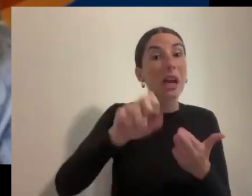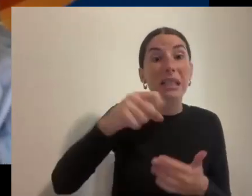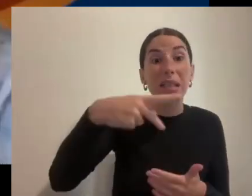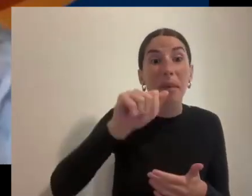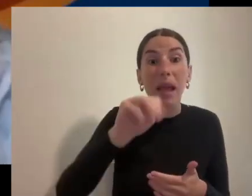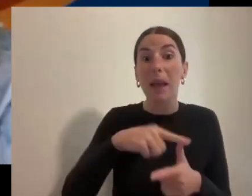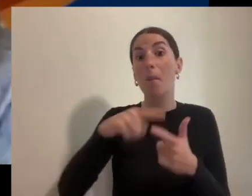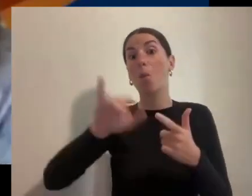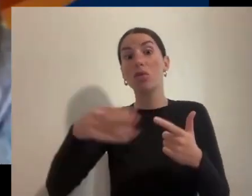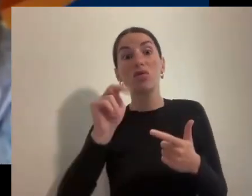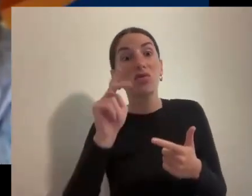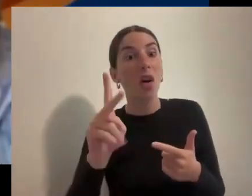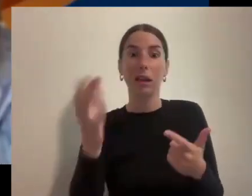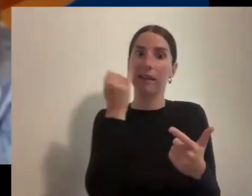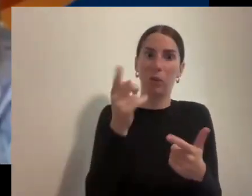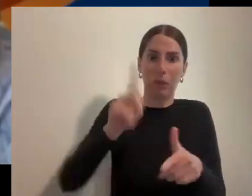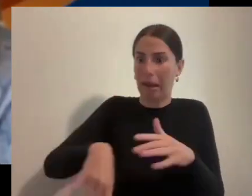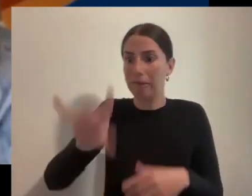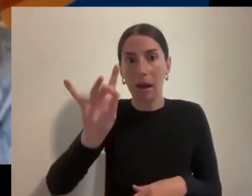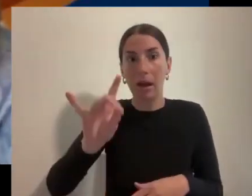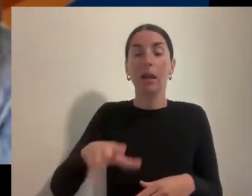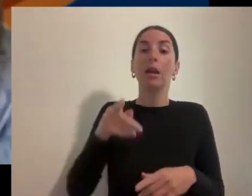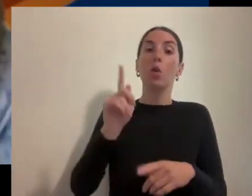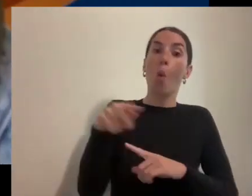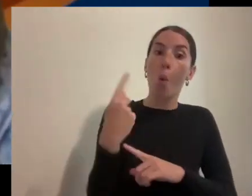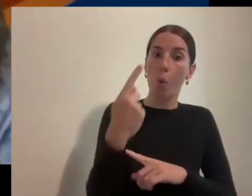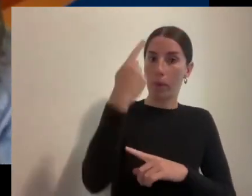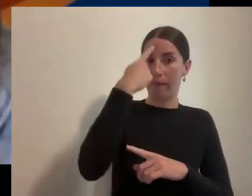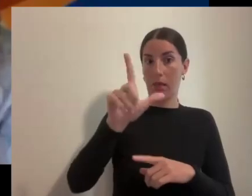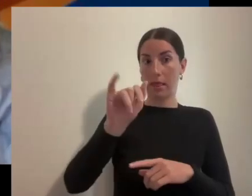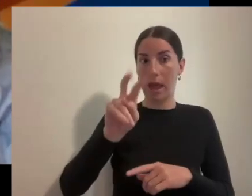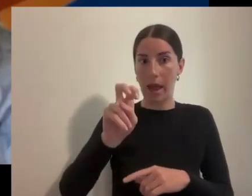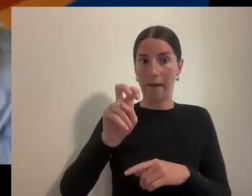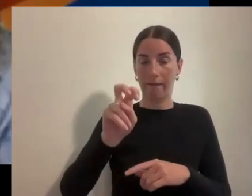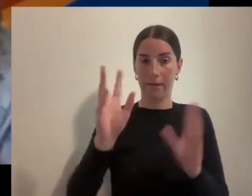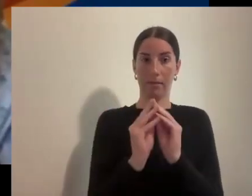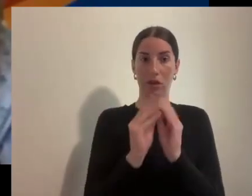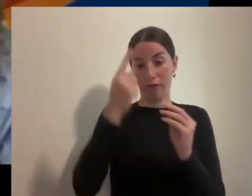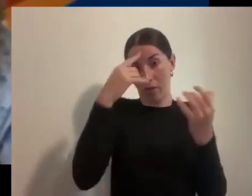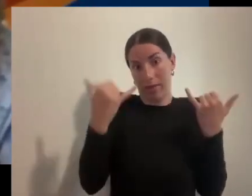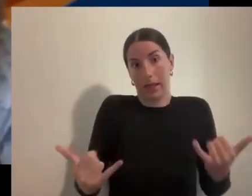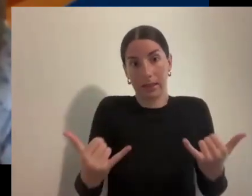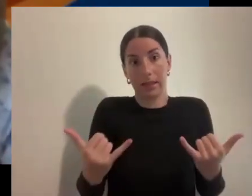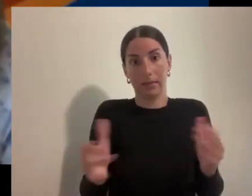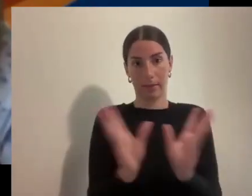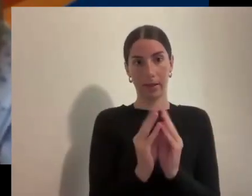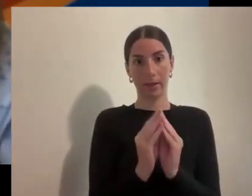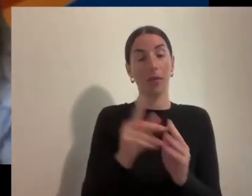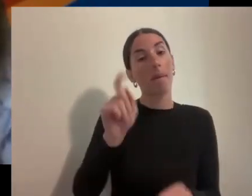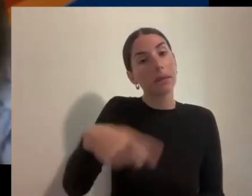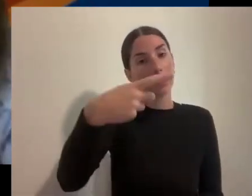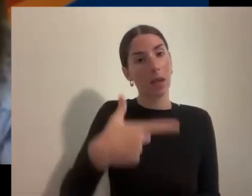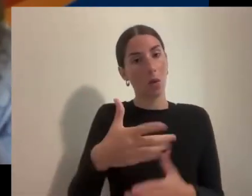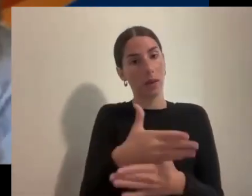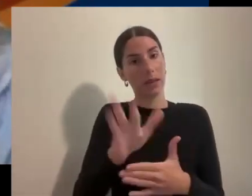don't see it. Certificates are only available for attendees of the live session of this webinar, and they must be downloaded within